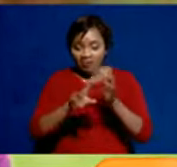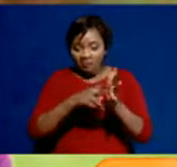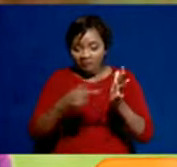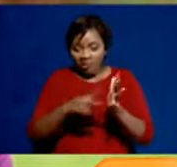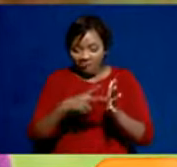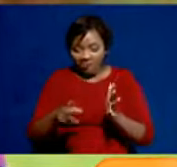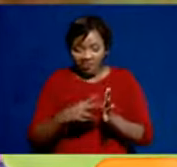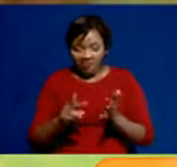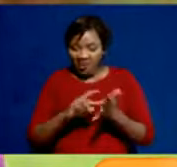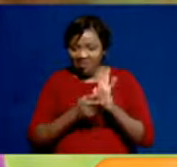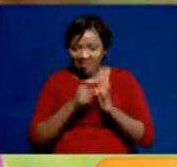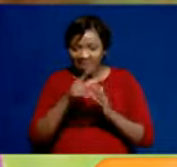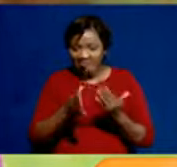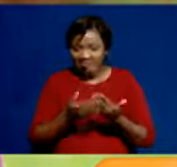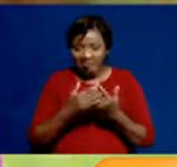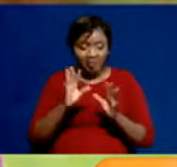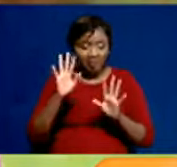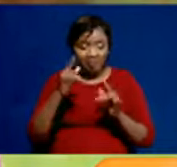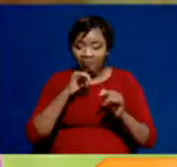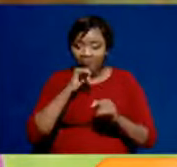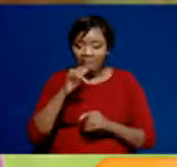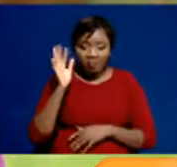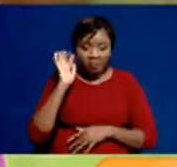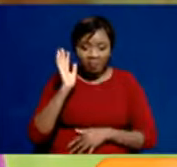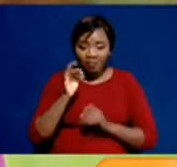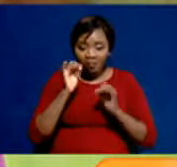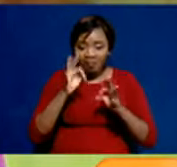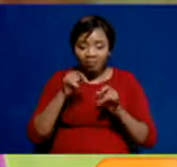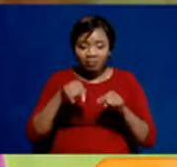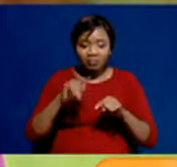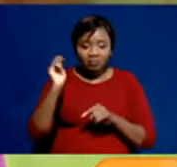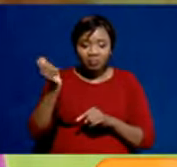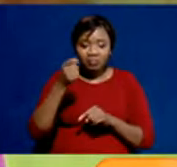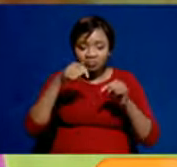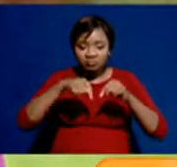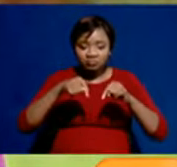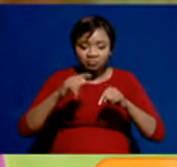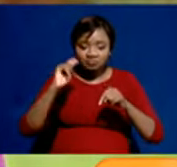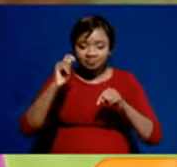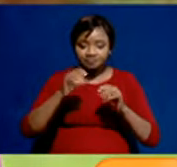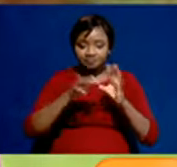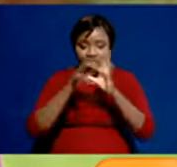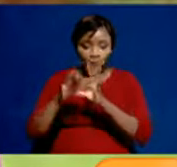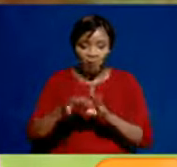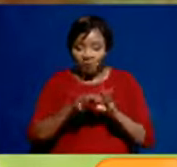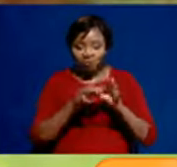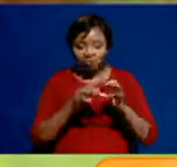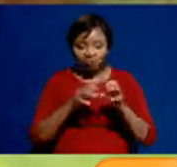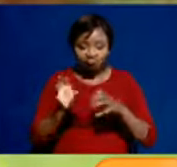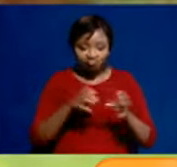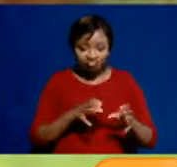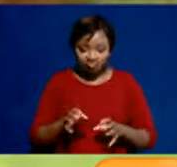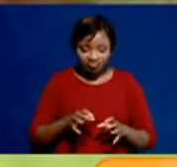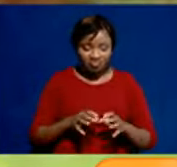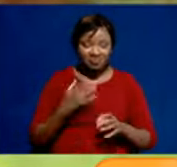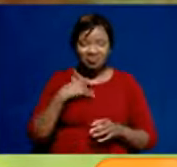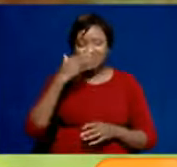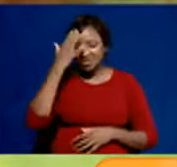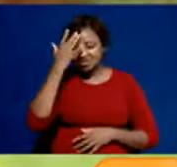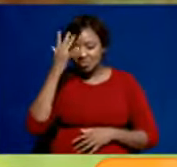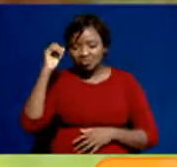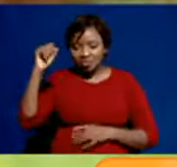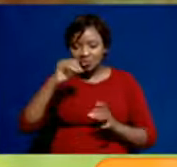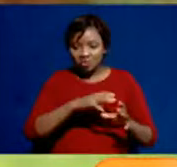coalition who in Kenya today that has reorganized their house after elections. We have known of parties